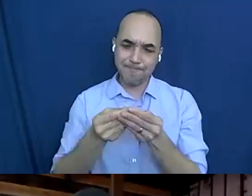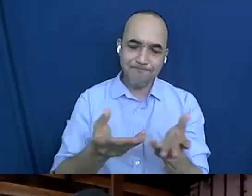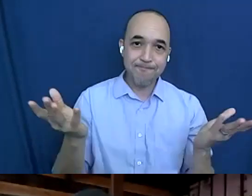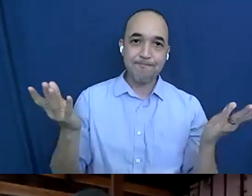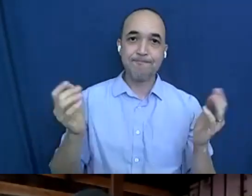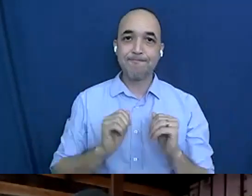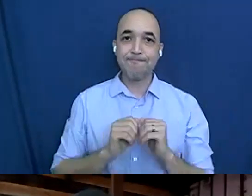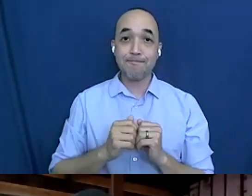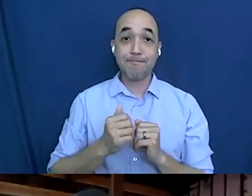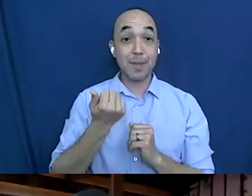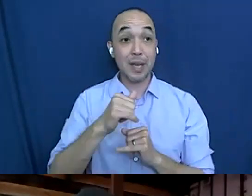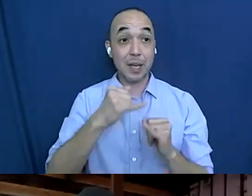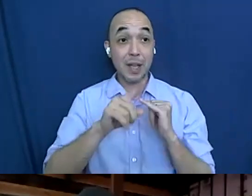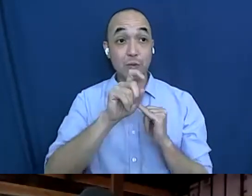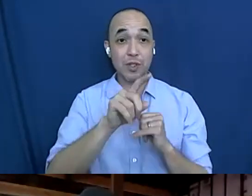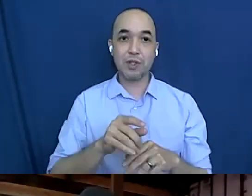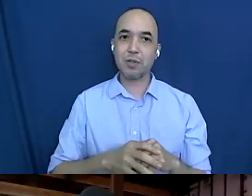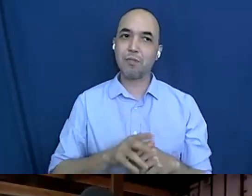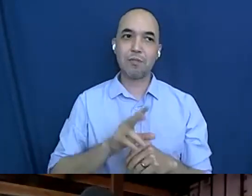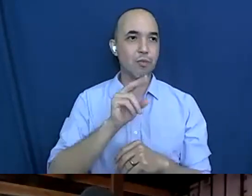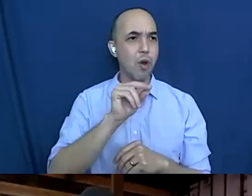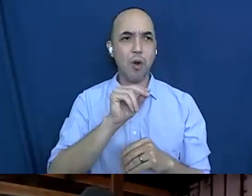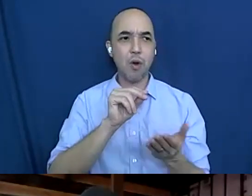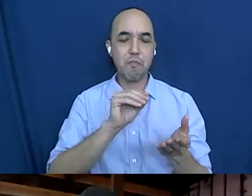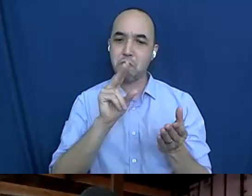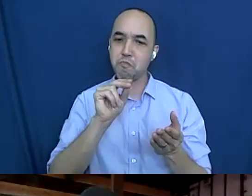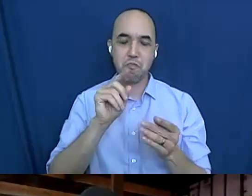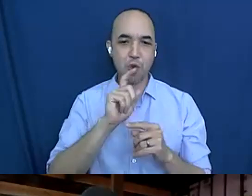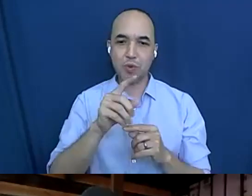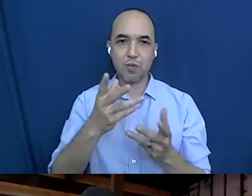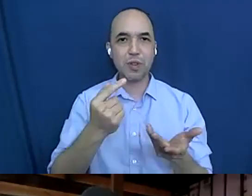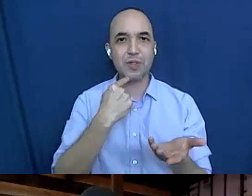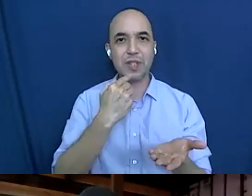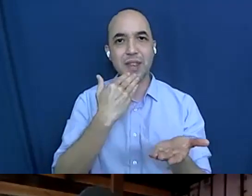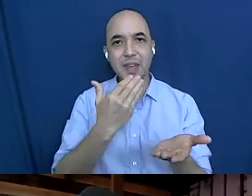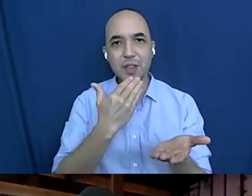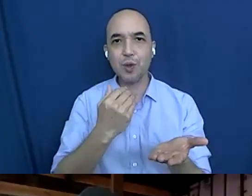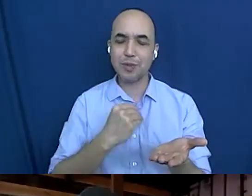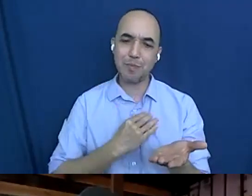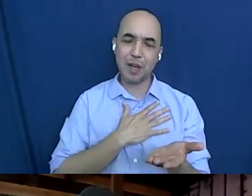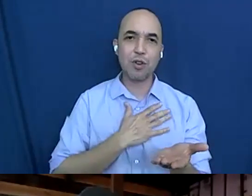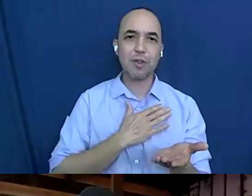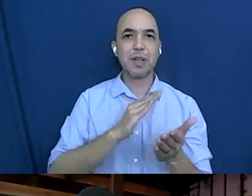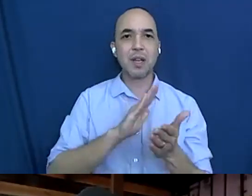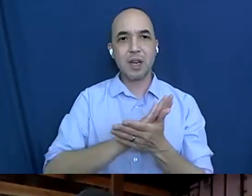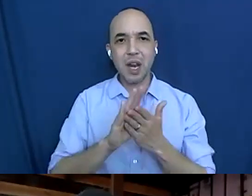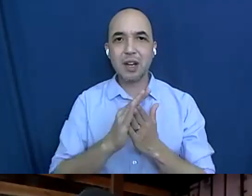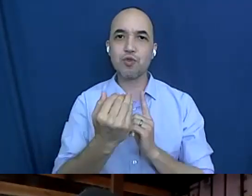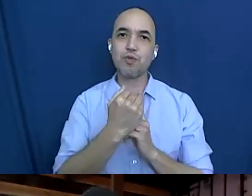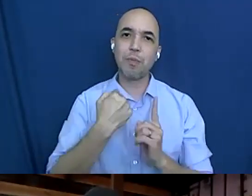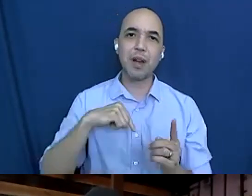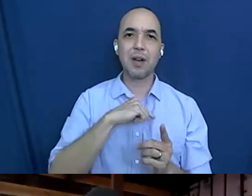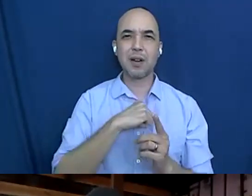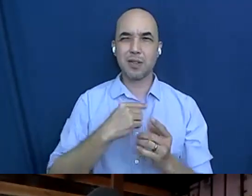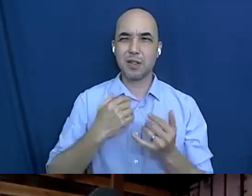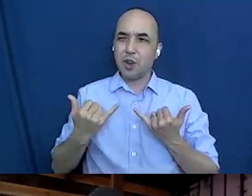any questions. I just want to say thank you. That was really inspiring, and it was such a nice reminder that I think in the modern world, so many of